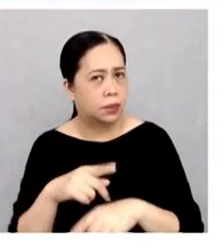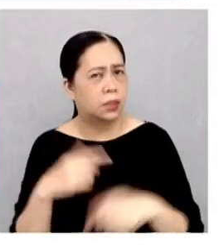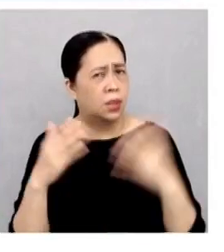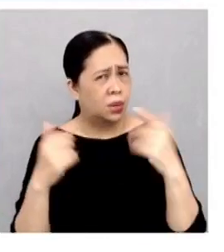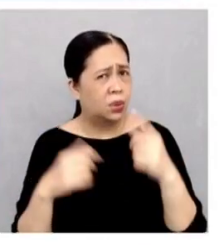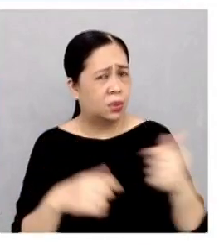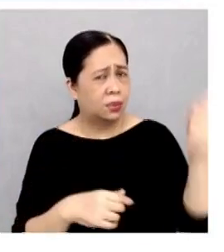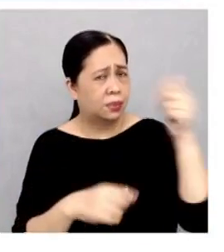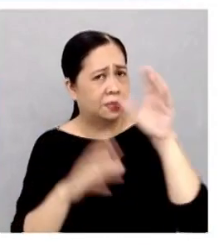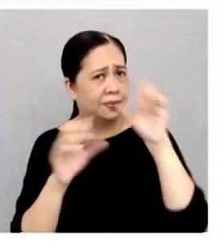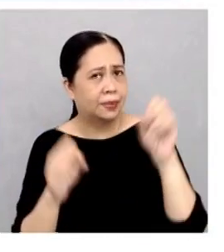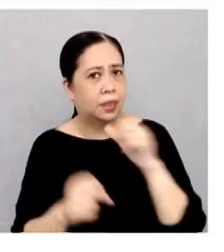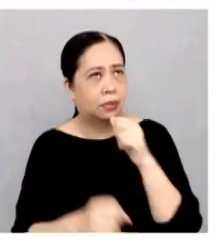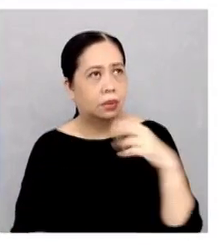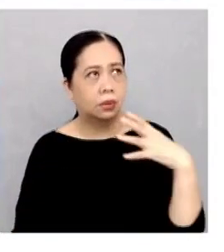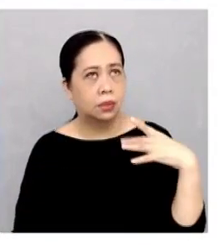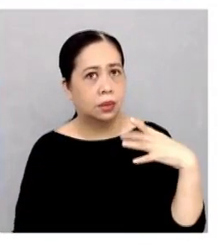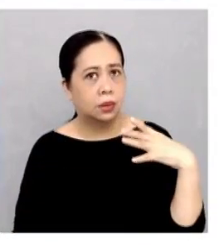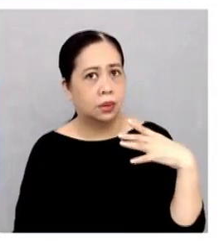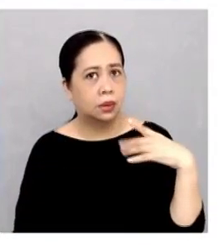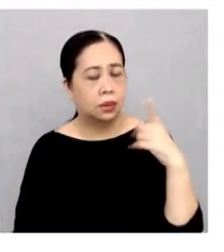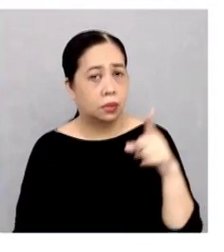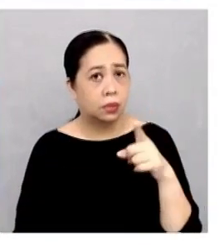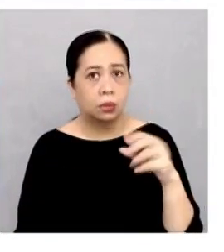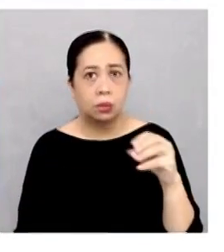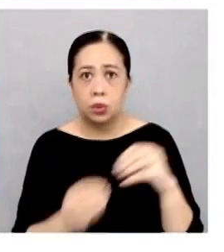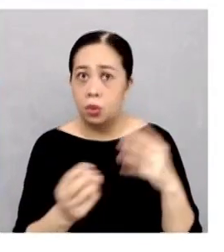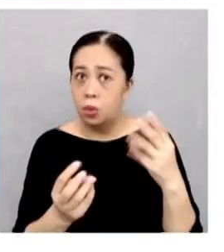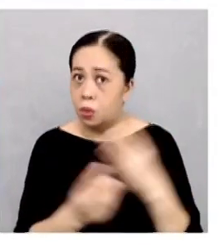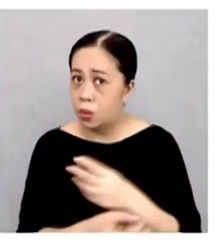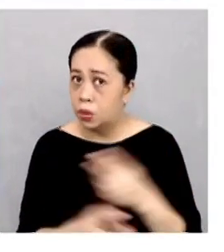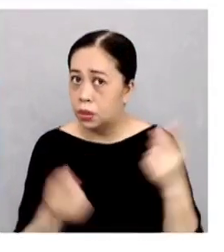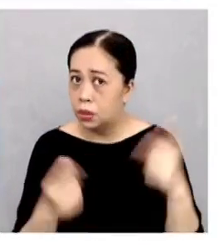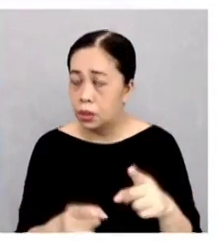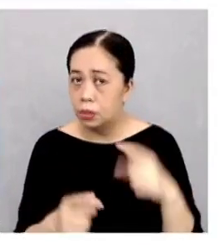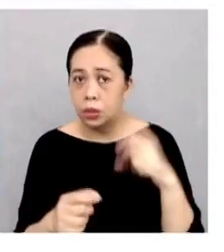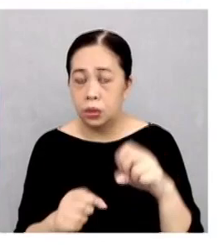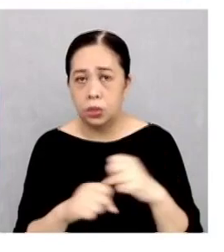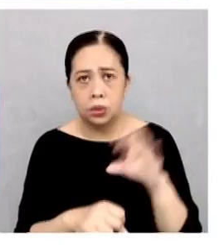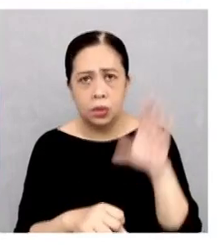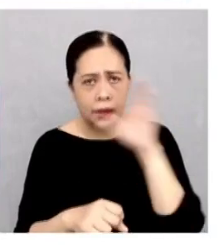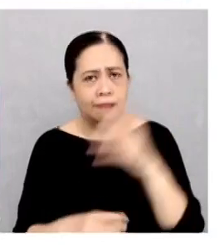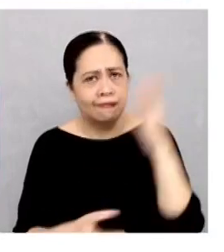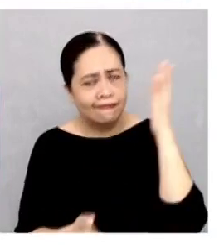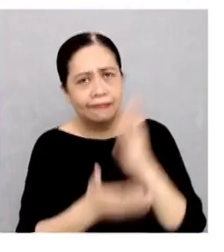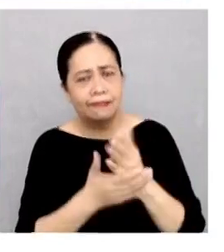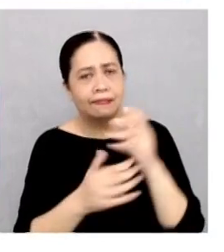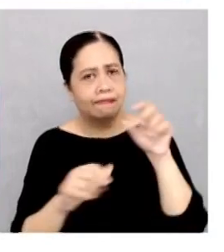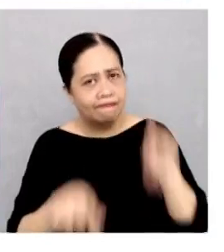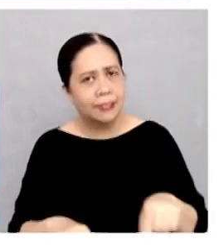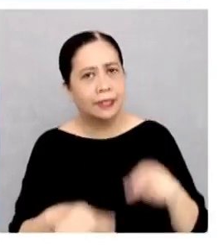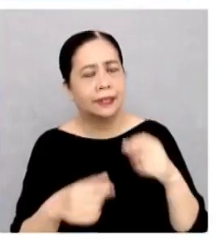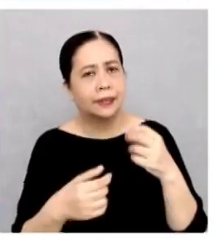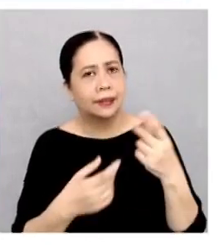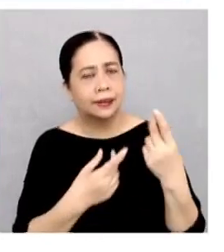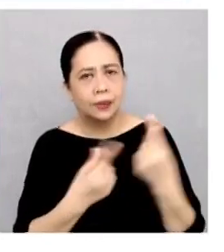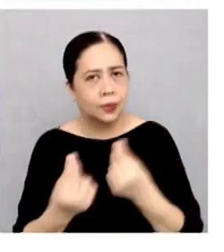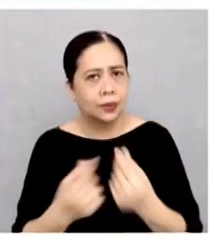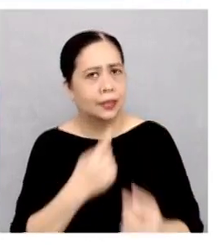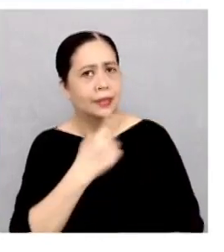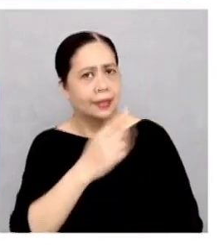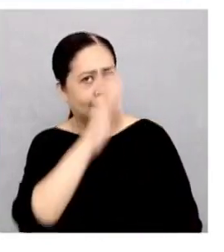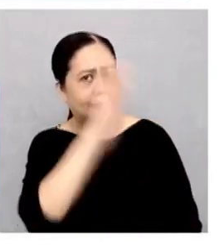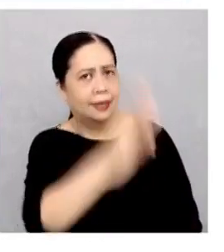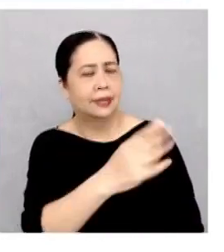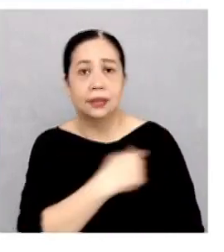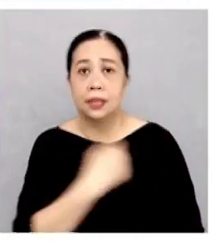executive is not waiting for an even worse incident in order to finally put its foot down and tell China,